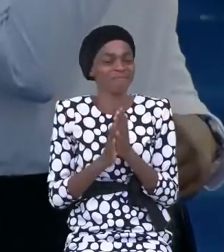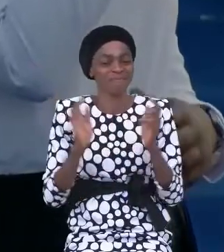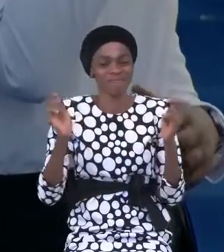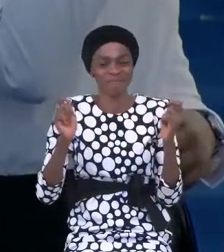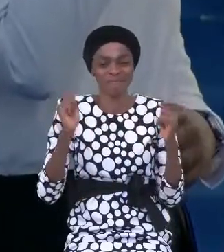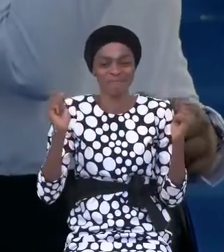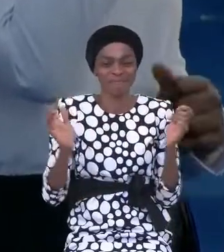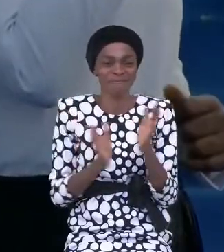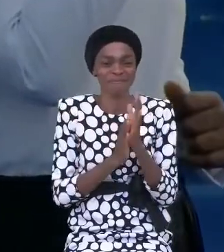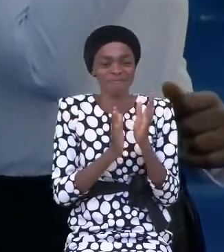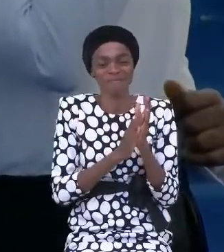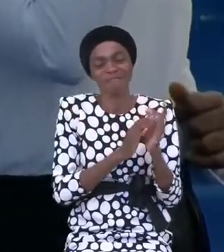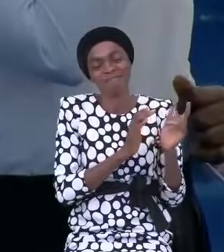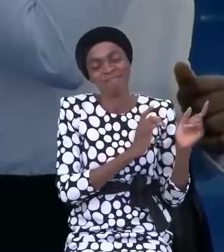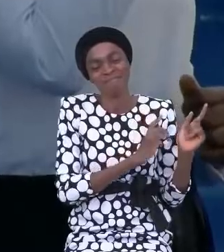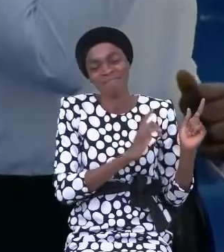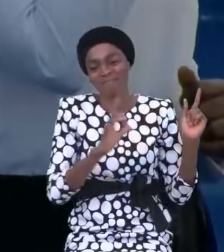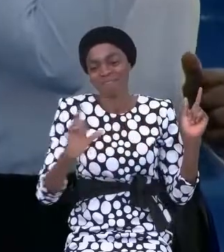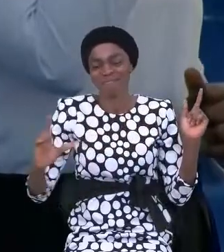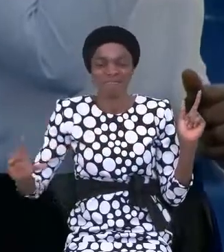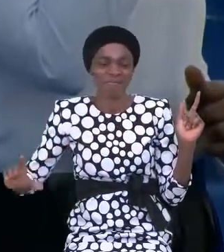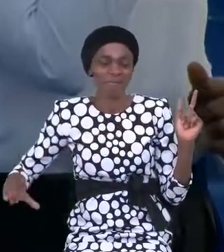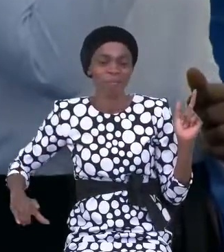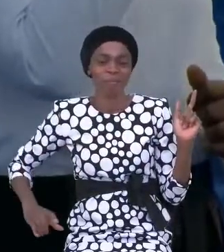Hallelujah, hallelujah, praise the